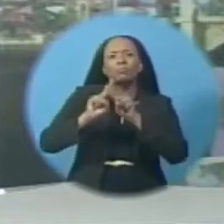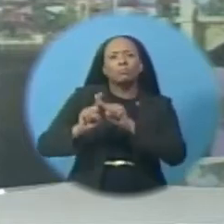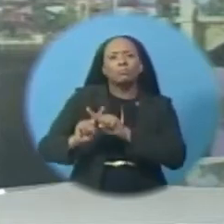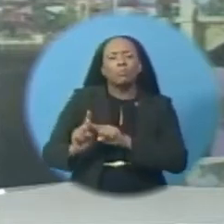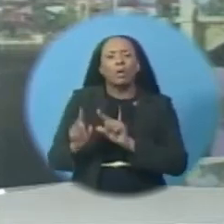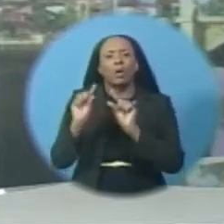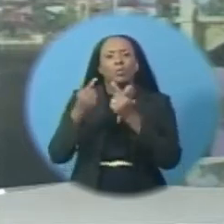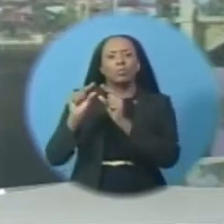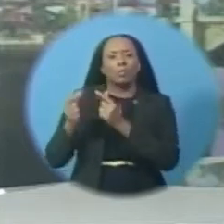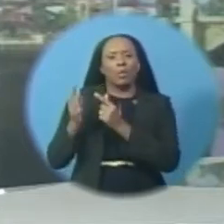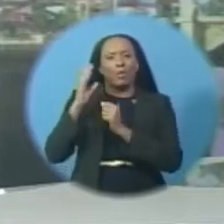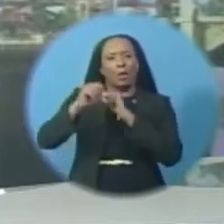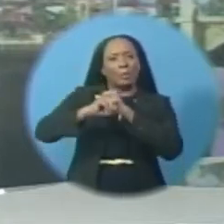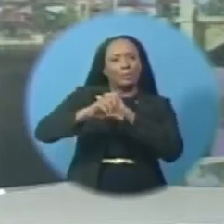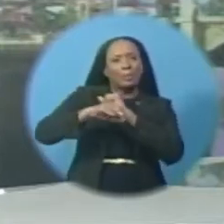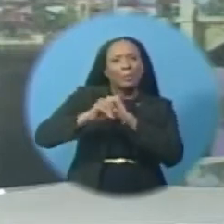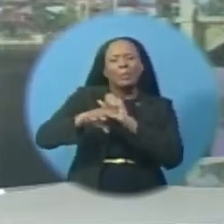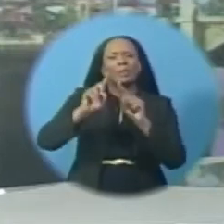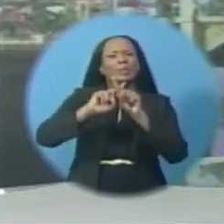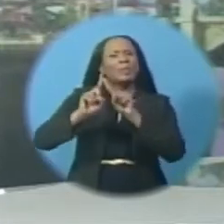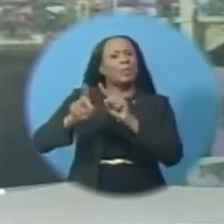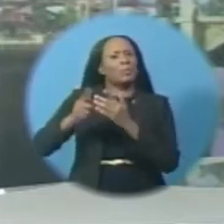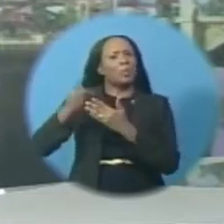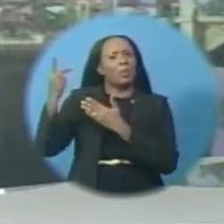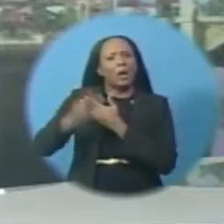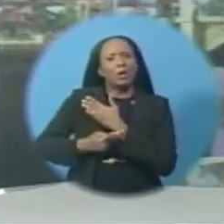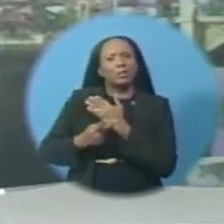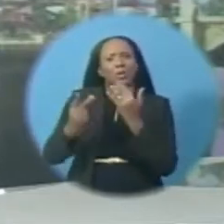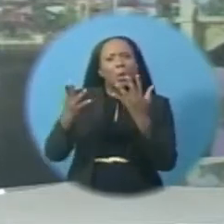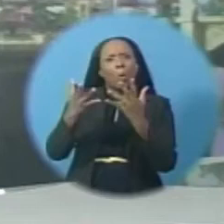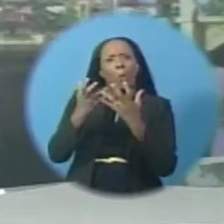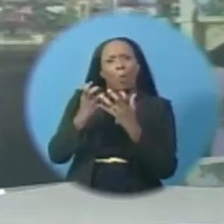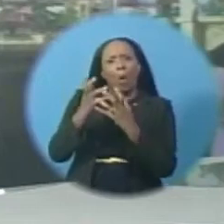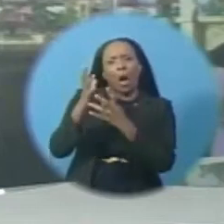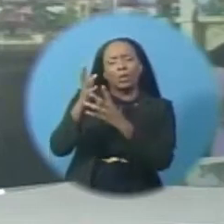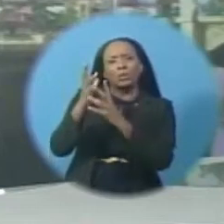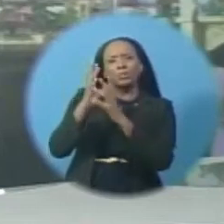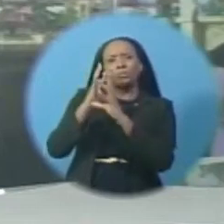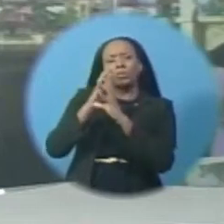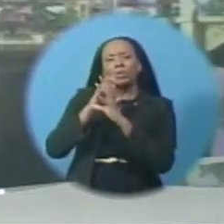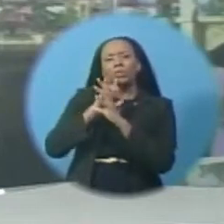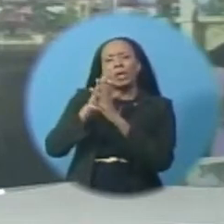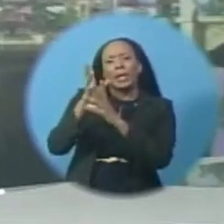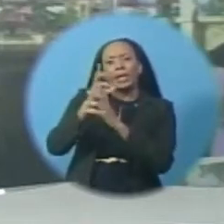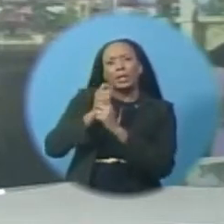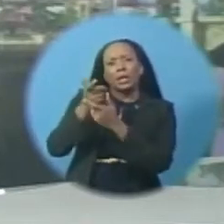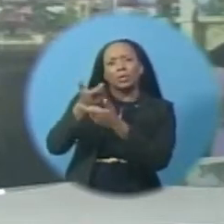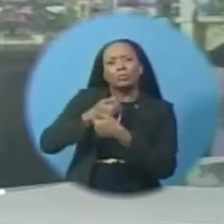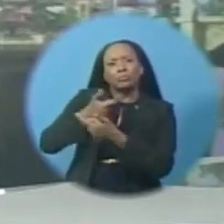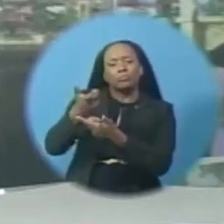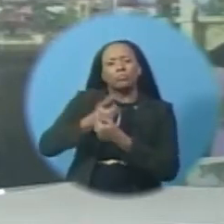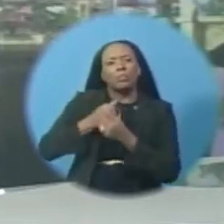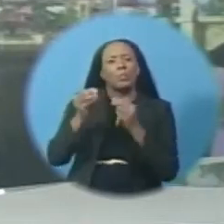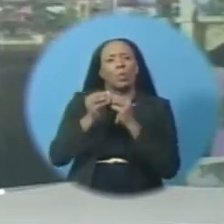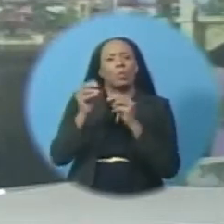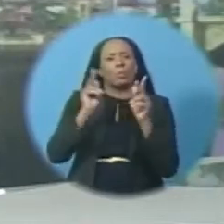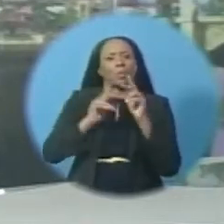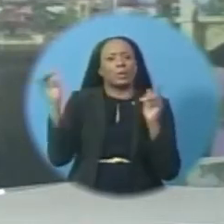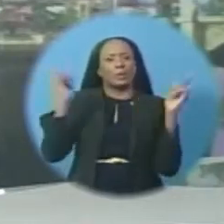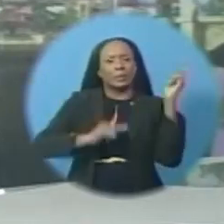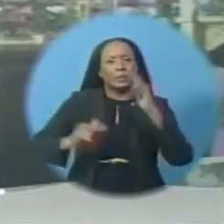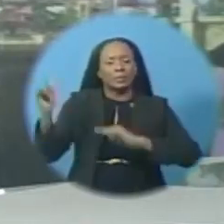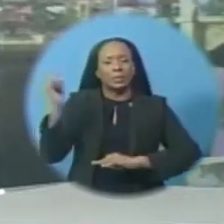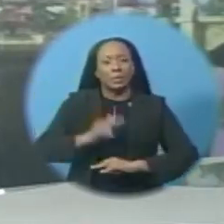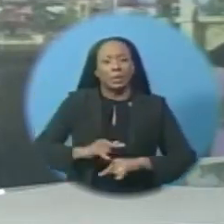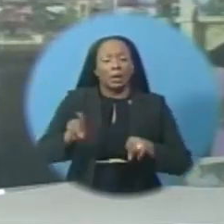Marketing Inc. to promote several new programs to attract more visitors. One of them is the brilliant Barbados Kids Stay and Play Free